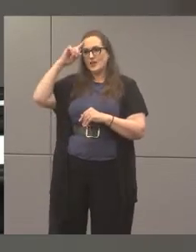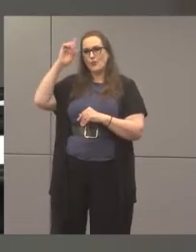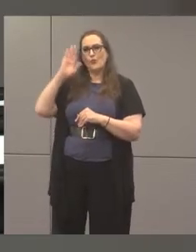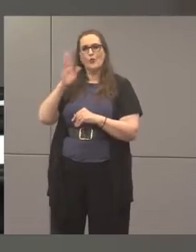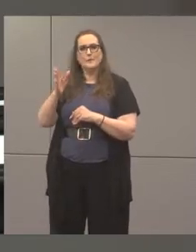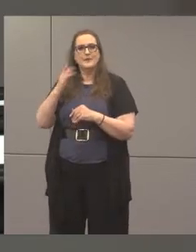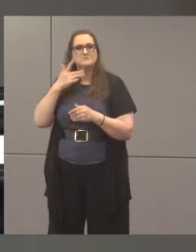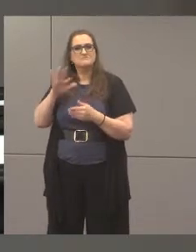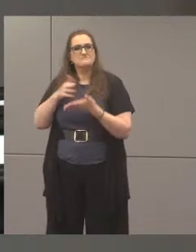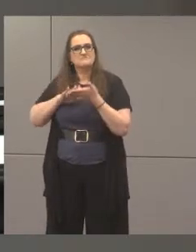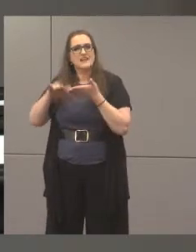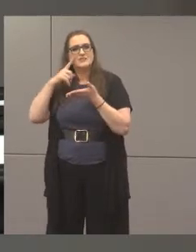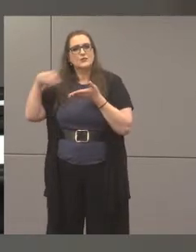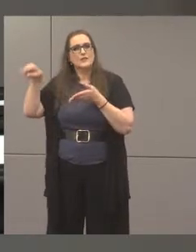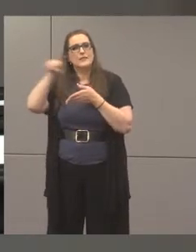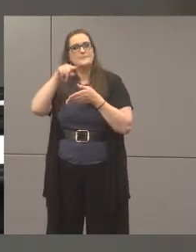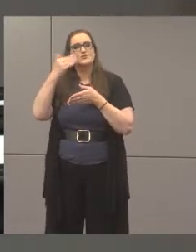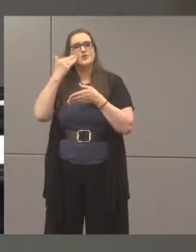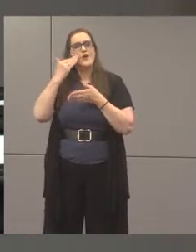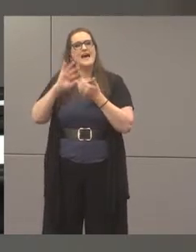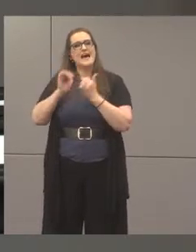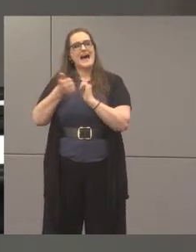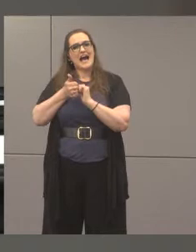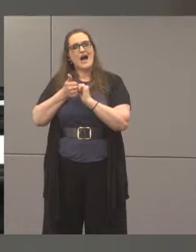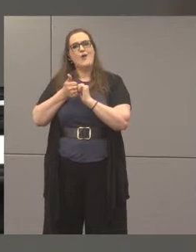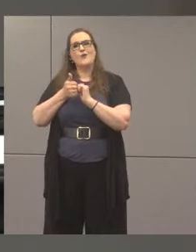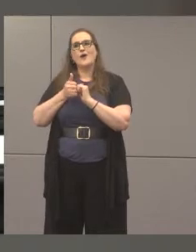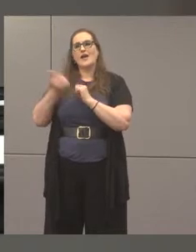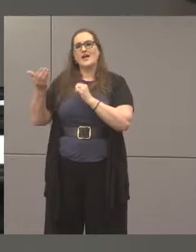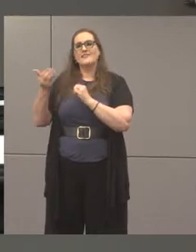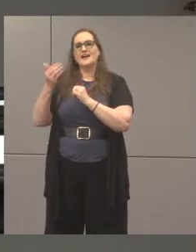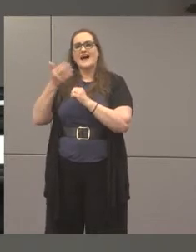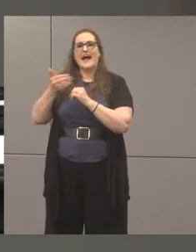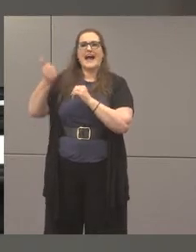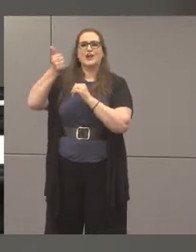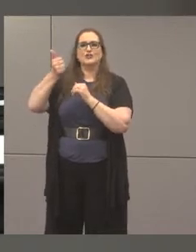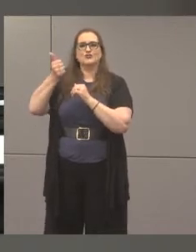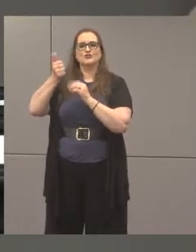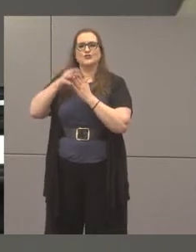kind of nice for them to know is how the Higher Learning Commission